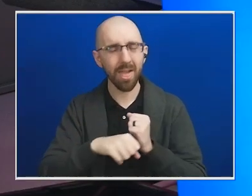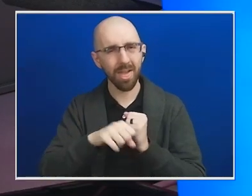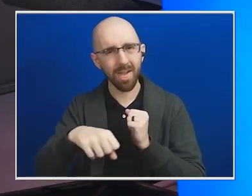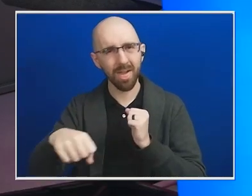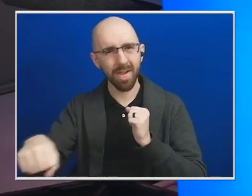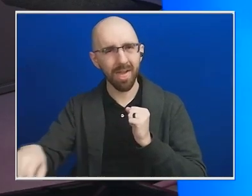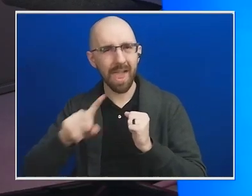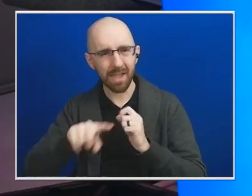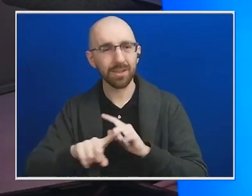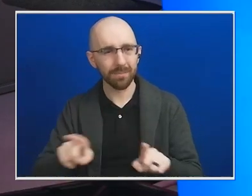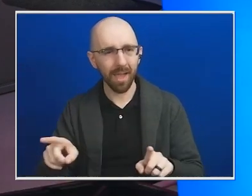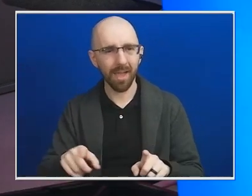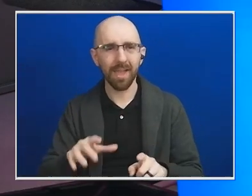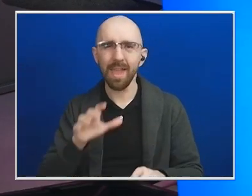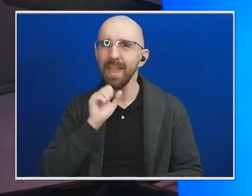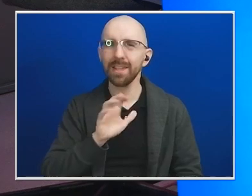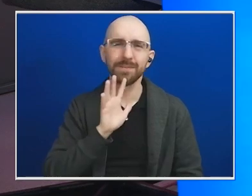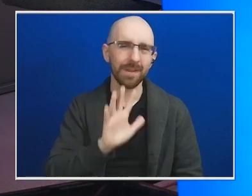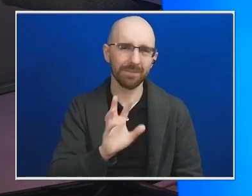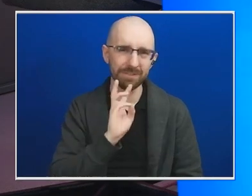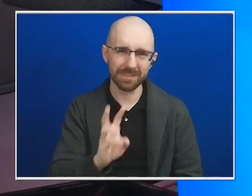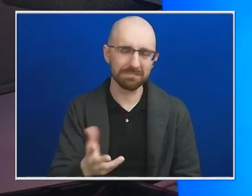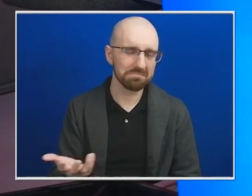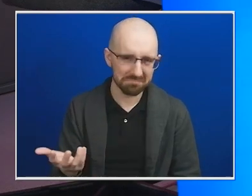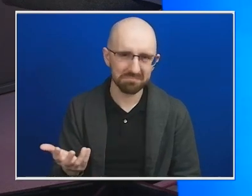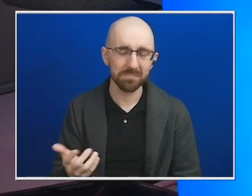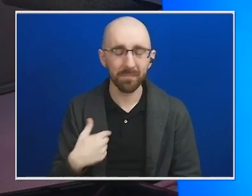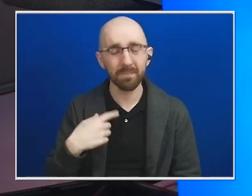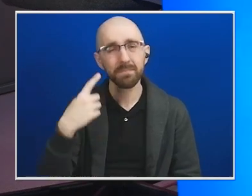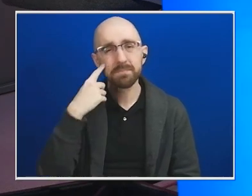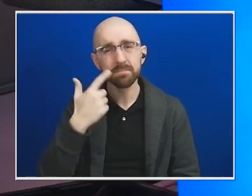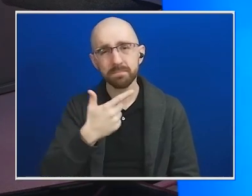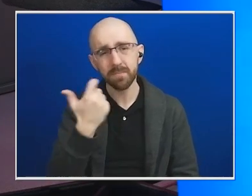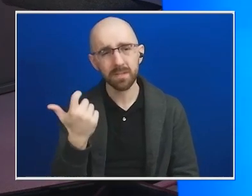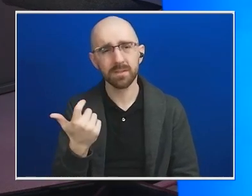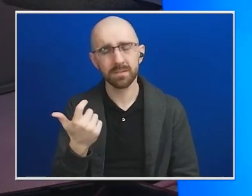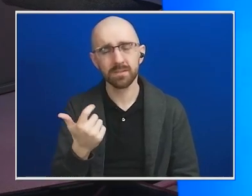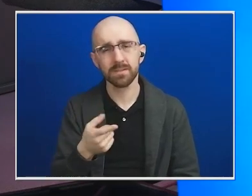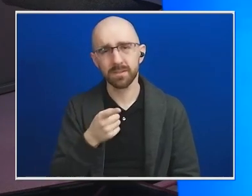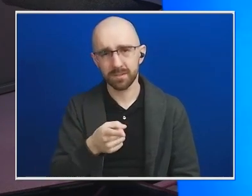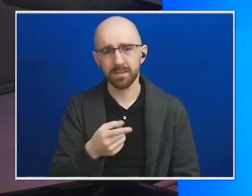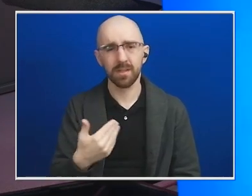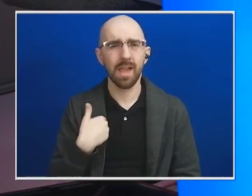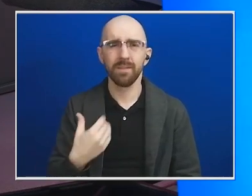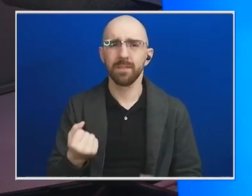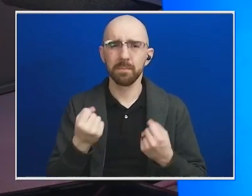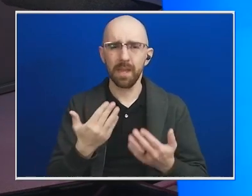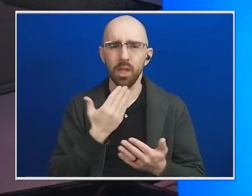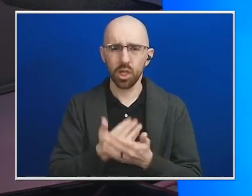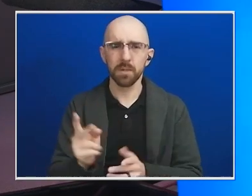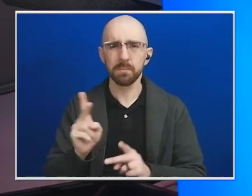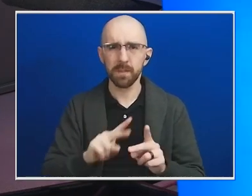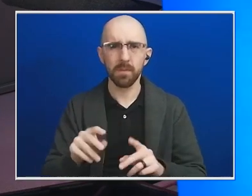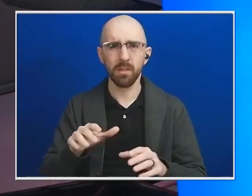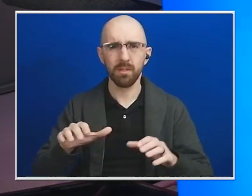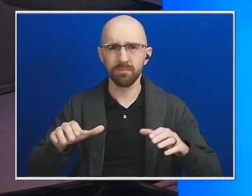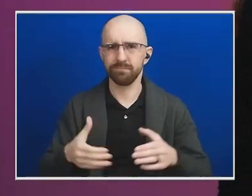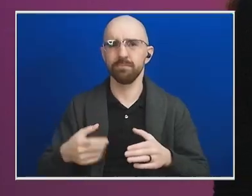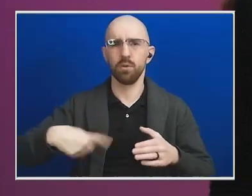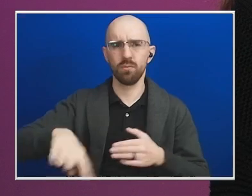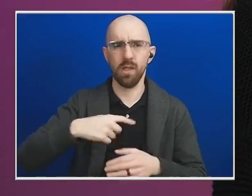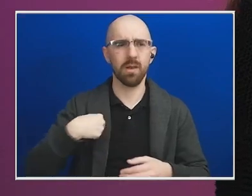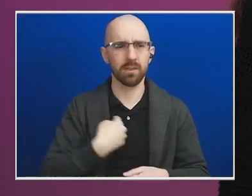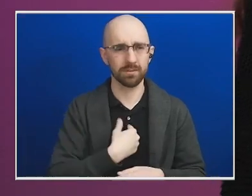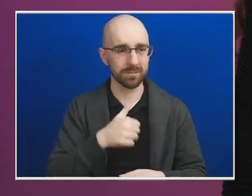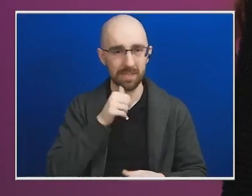or 6? So, but I think it's because we have so many good people that have surrounded us. Was not expecting the Tony Gonzalez angle.